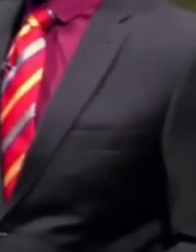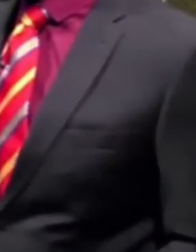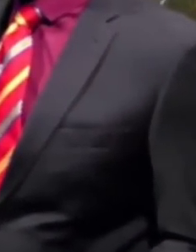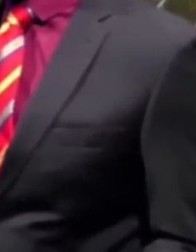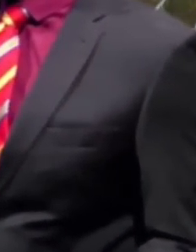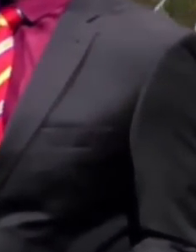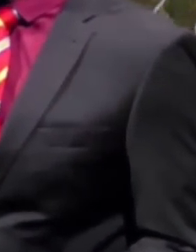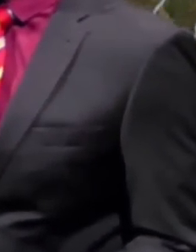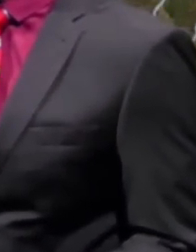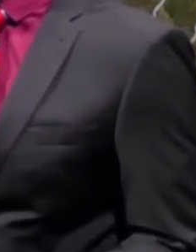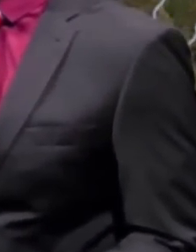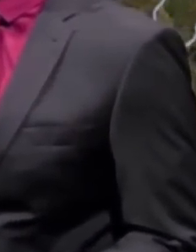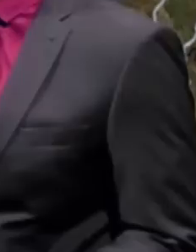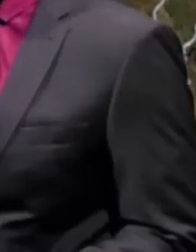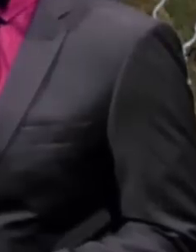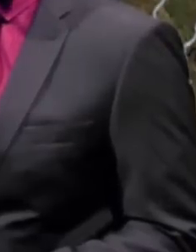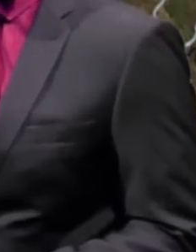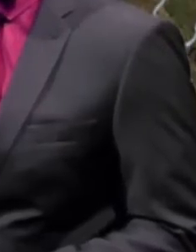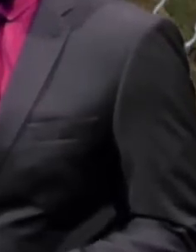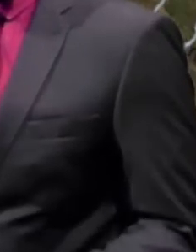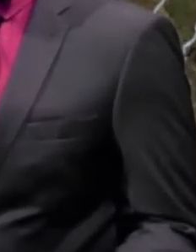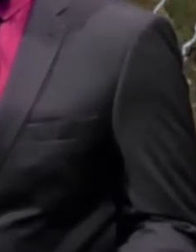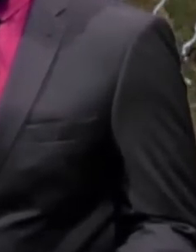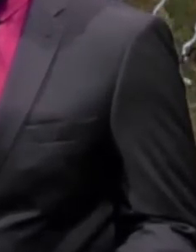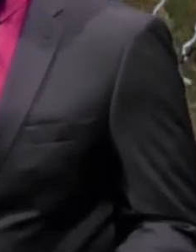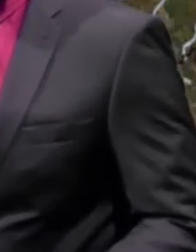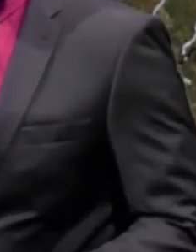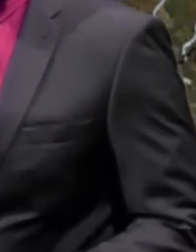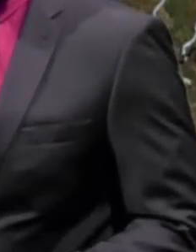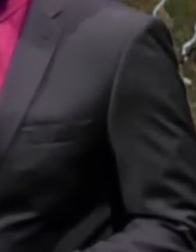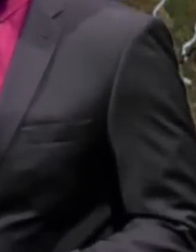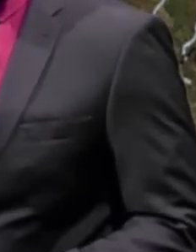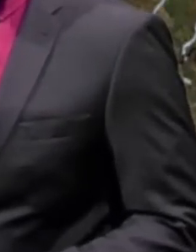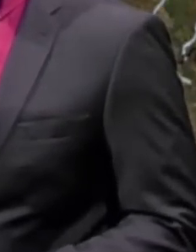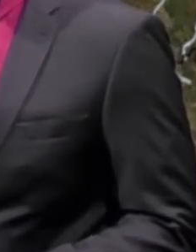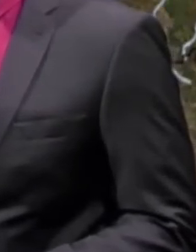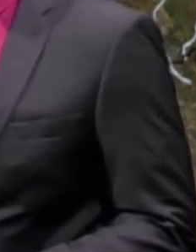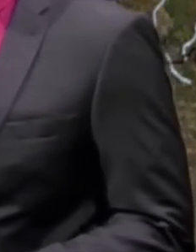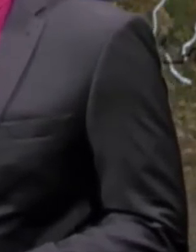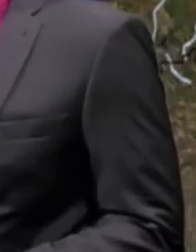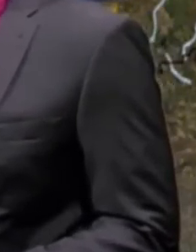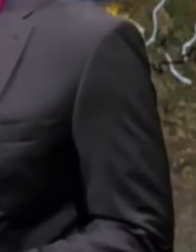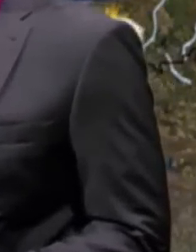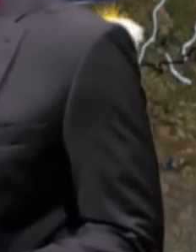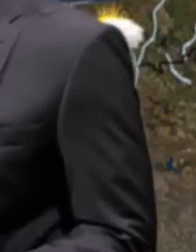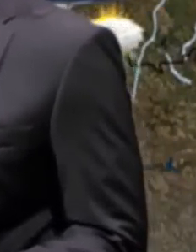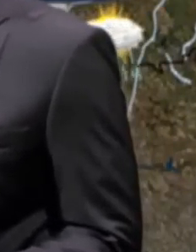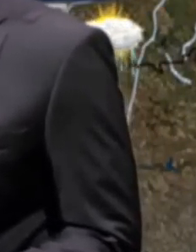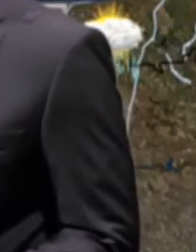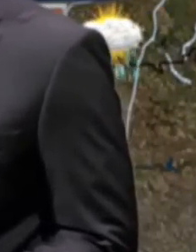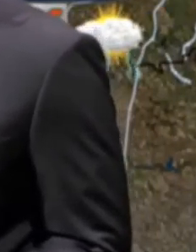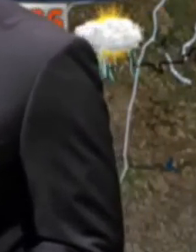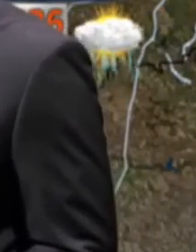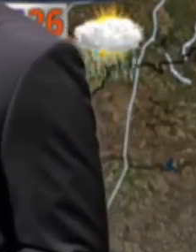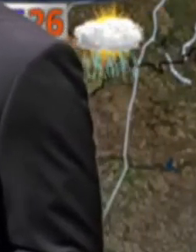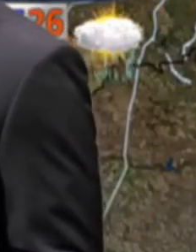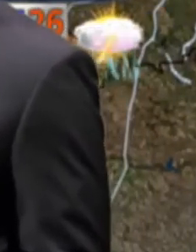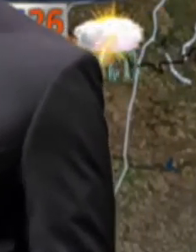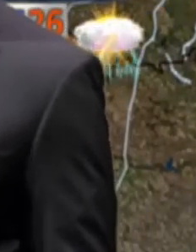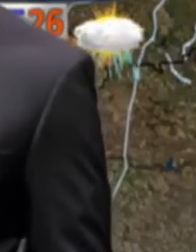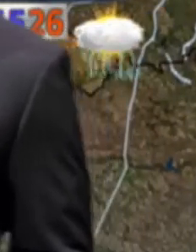ka maru le mona le mane sentse ke salbana ka Swaziland o tla hlo tshetse hona ha esale di grate di ritha ho mashome a marara kaofela re shebile hona ka